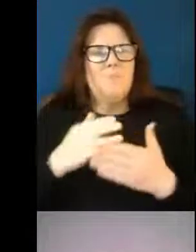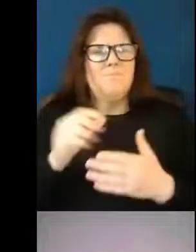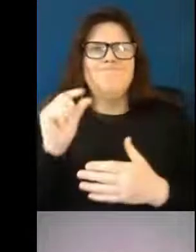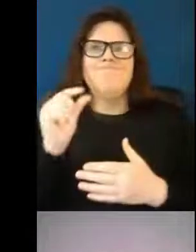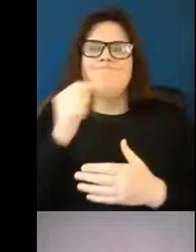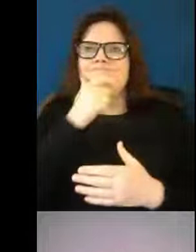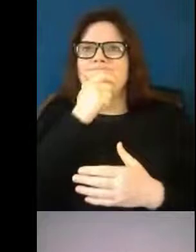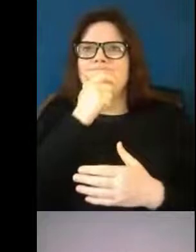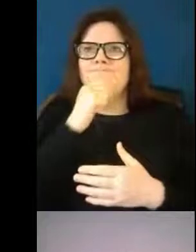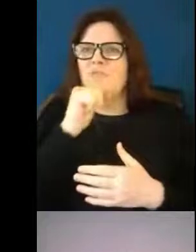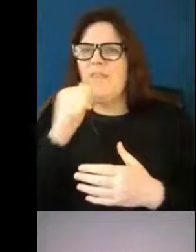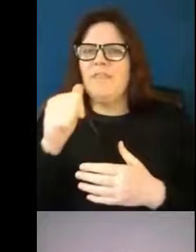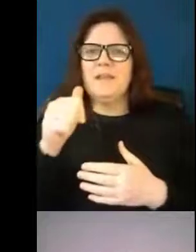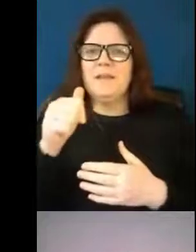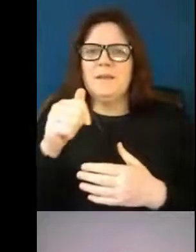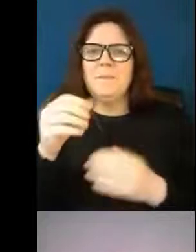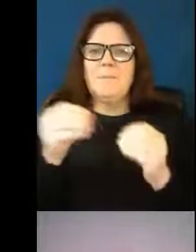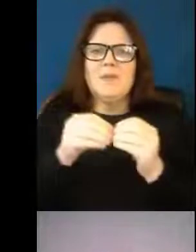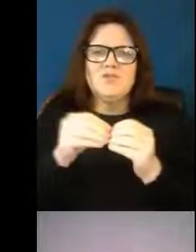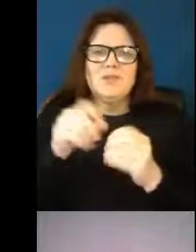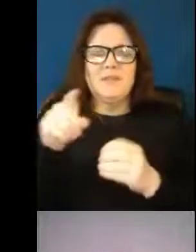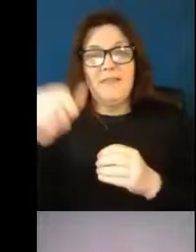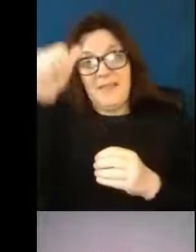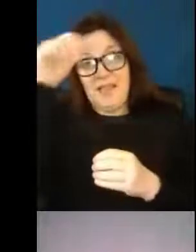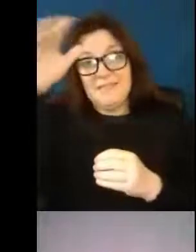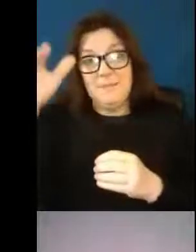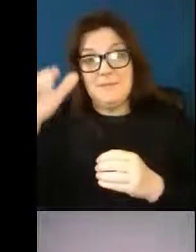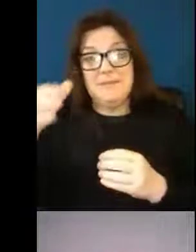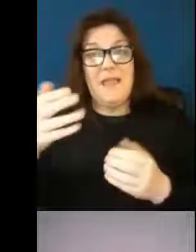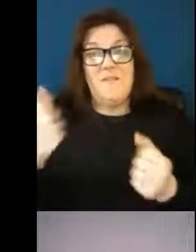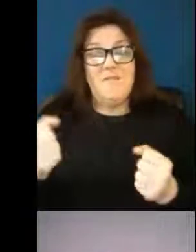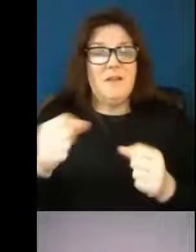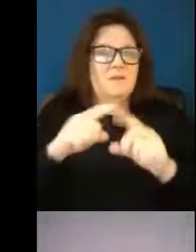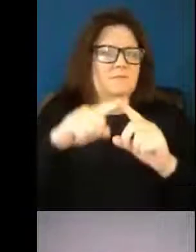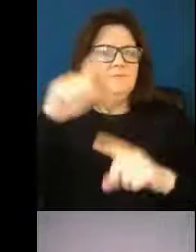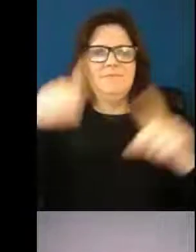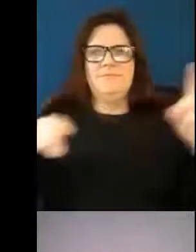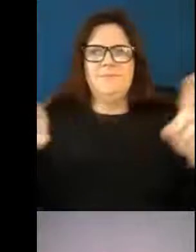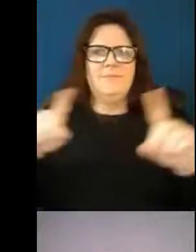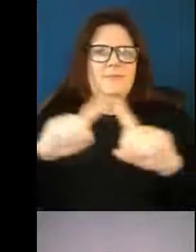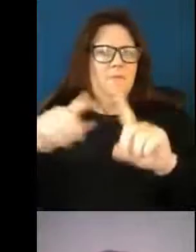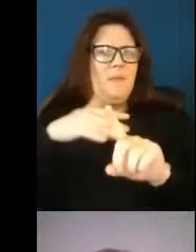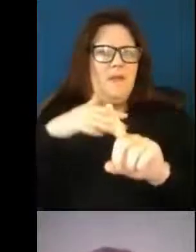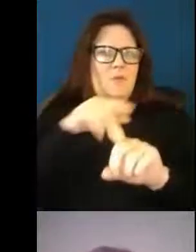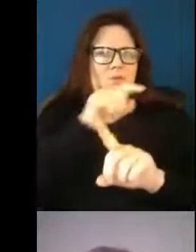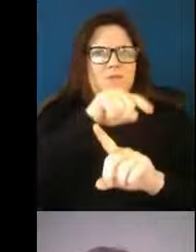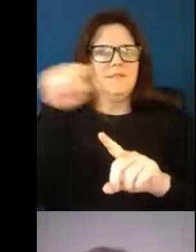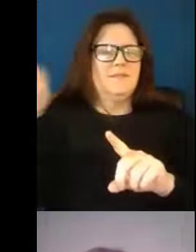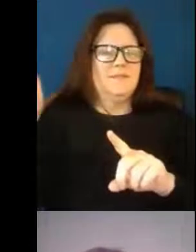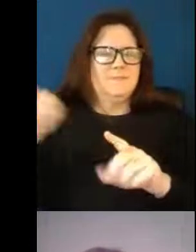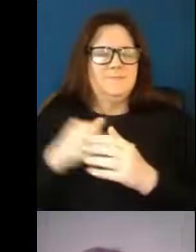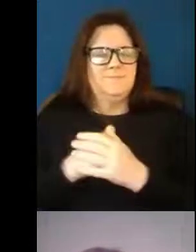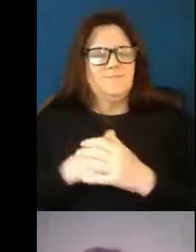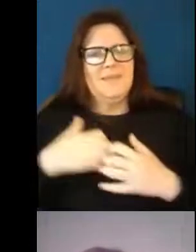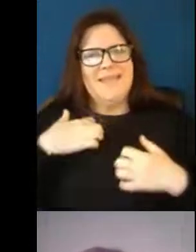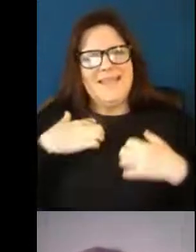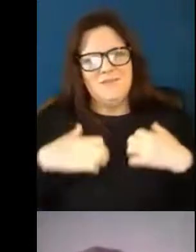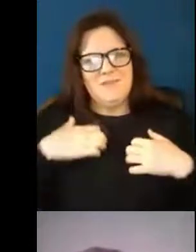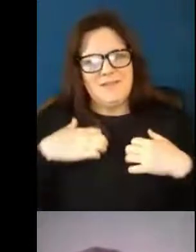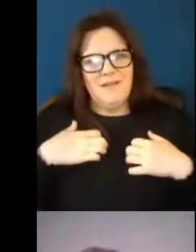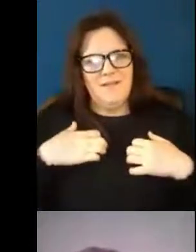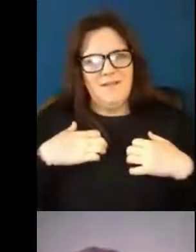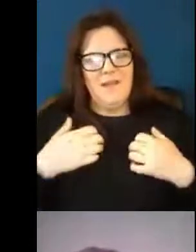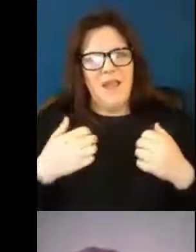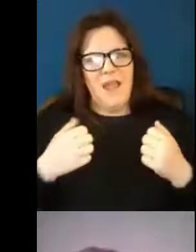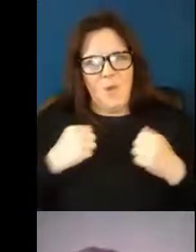in mentioning that those academics should come from a diversity of backgrounds. And it's interesting, I think, within our